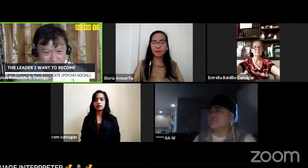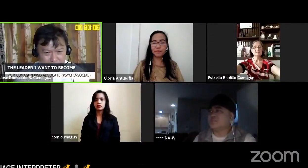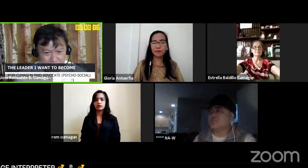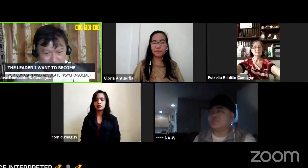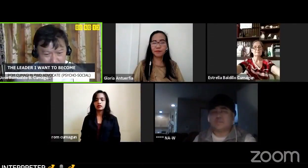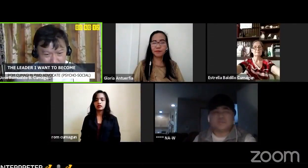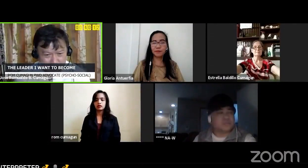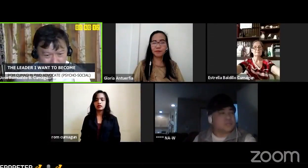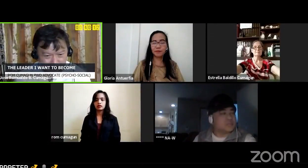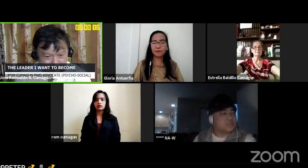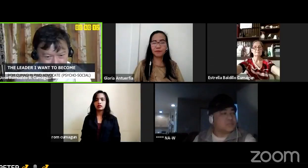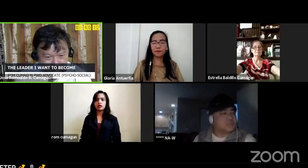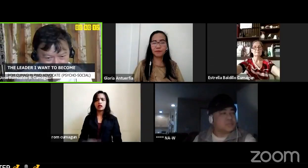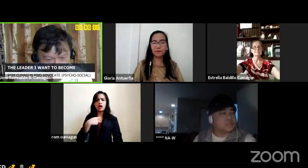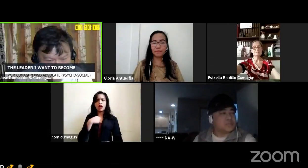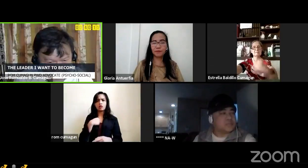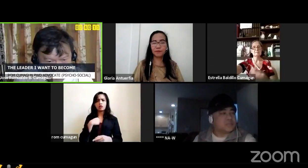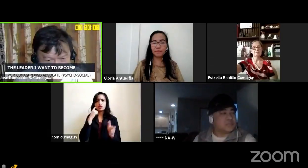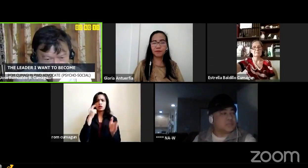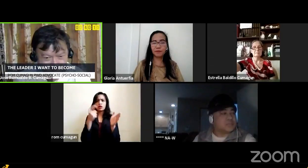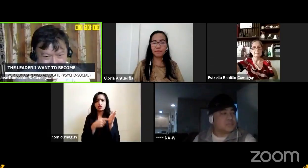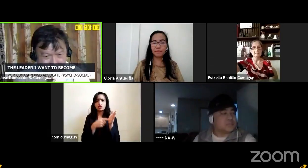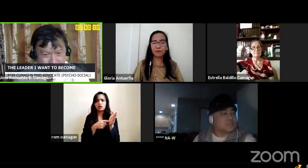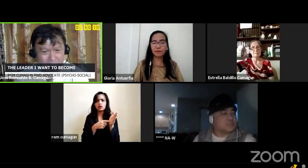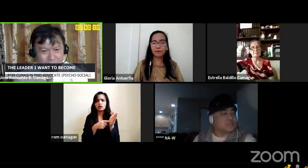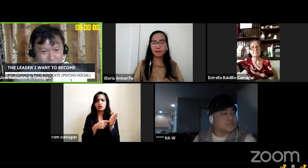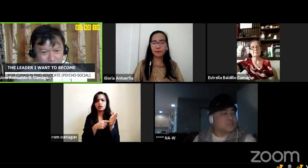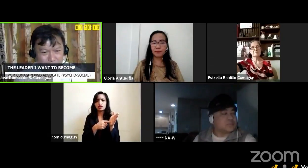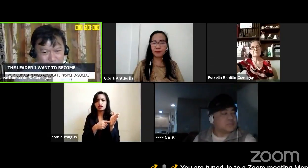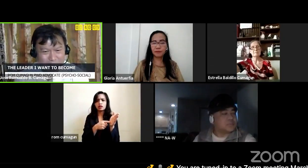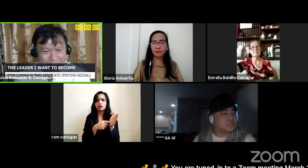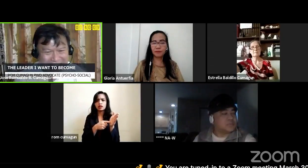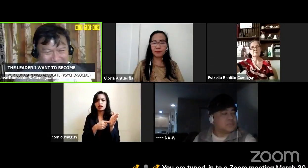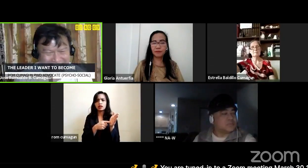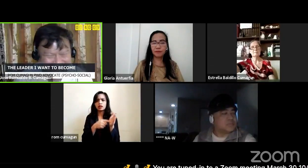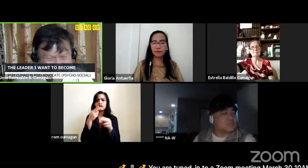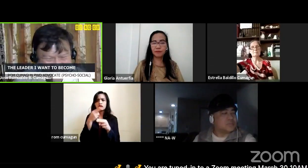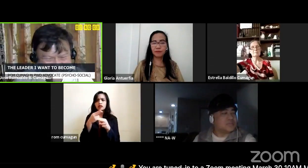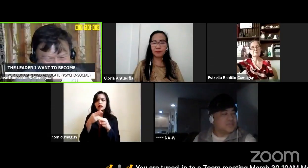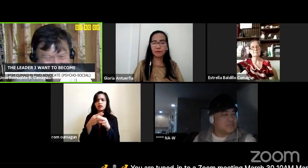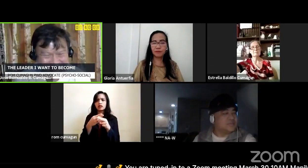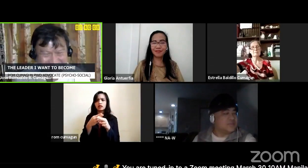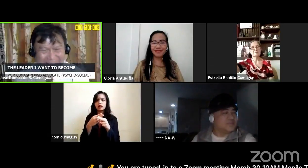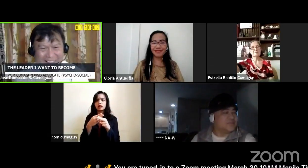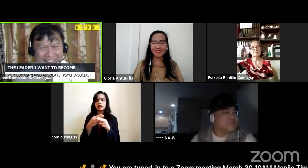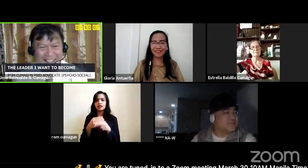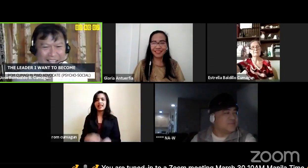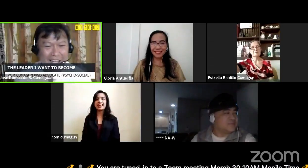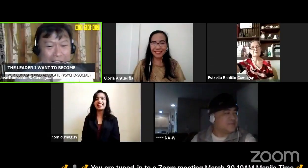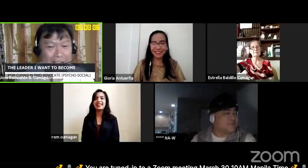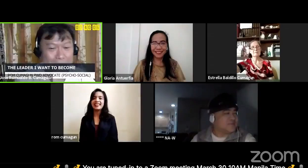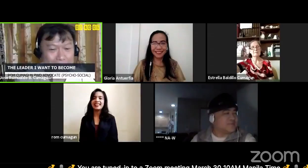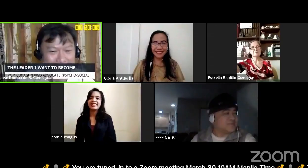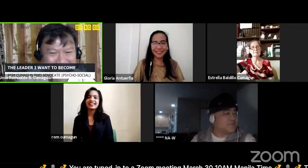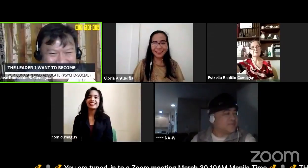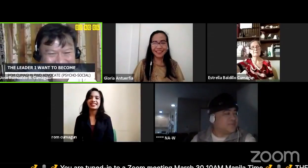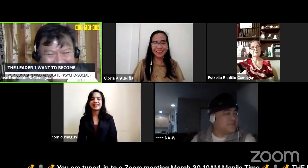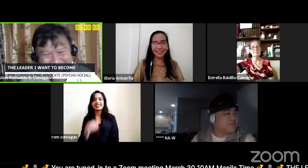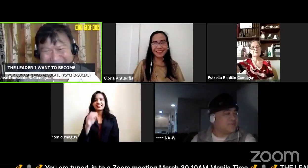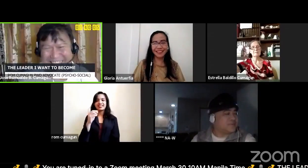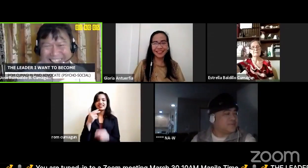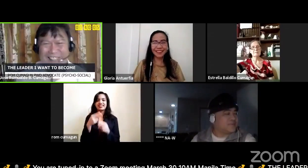I just noticed, Amy, that your name tag here is Rom Kumagun. So